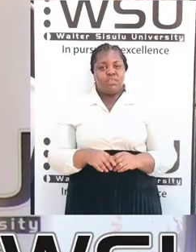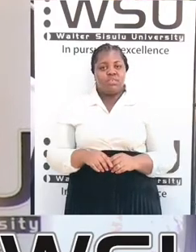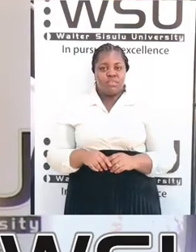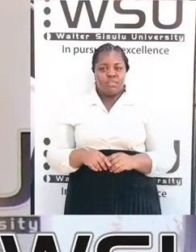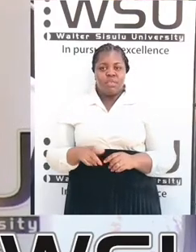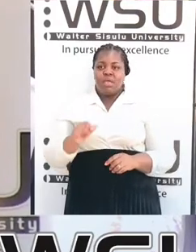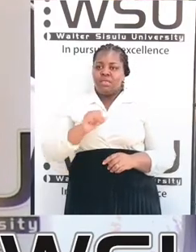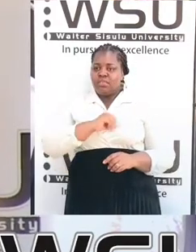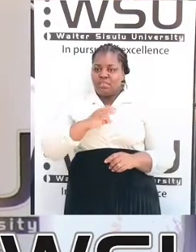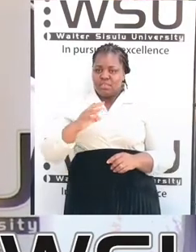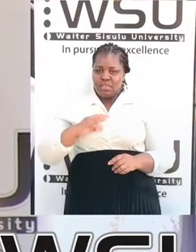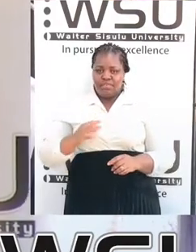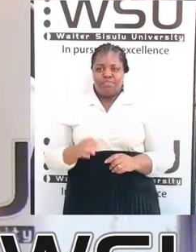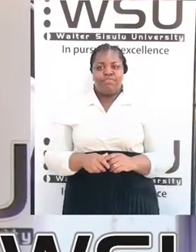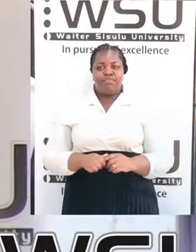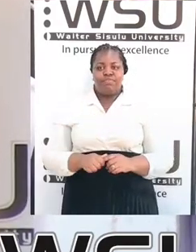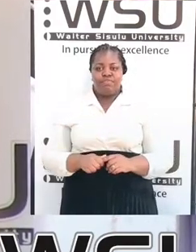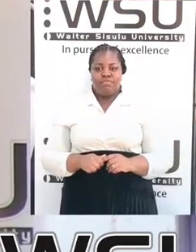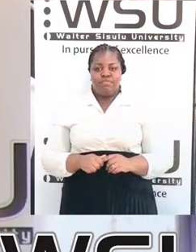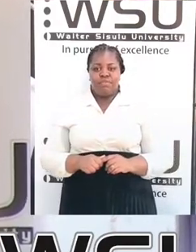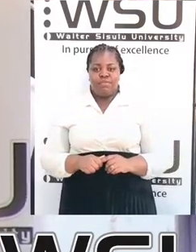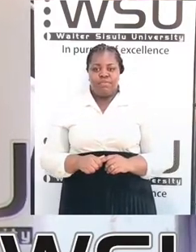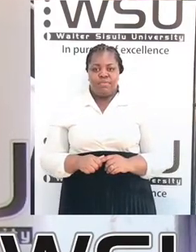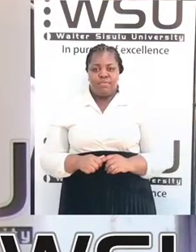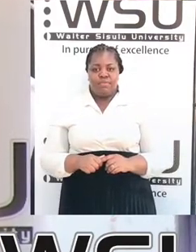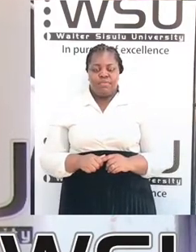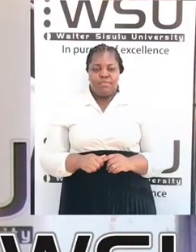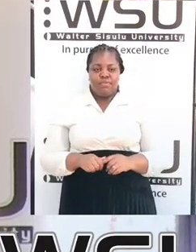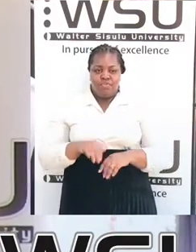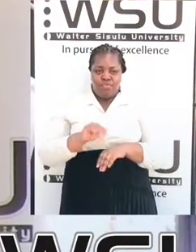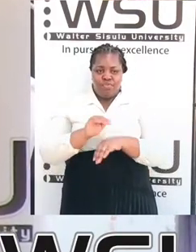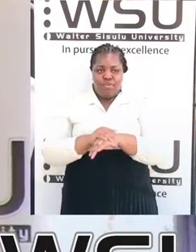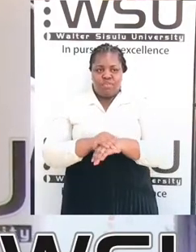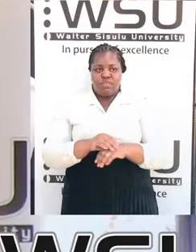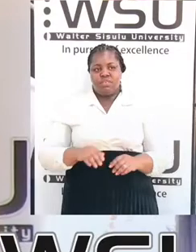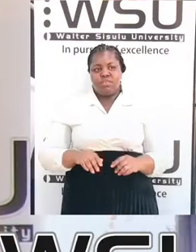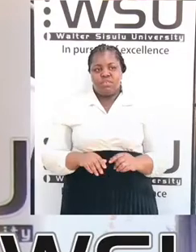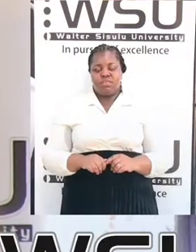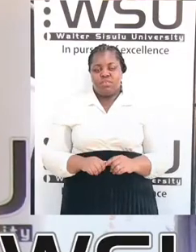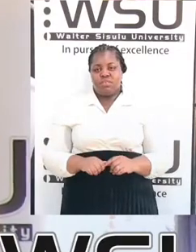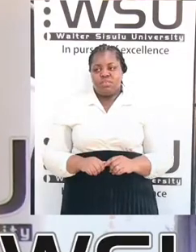our staff members, and our friends.